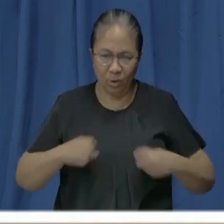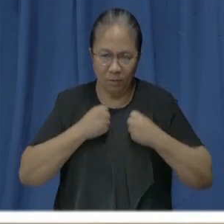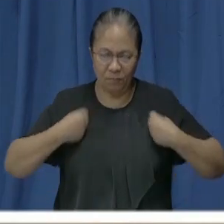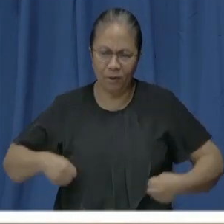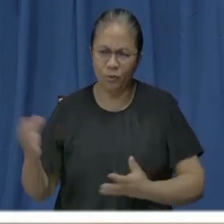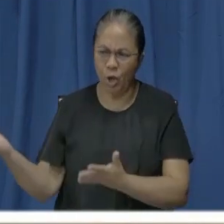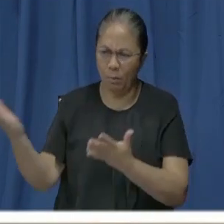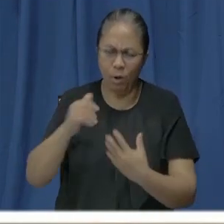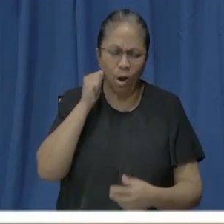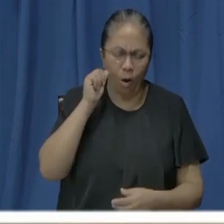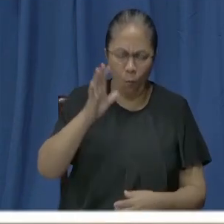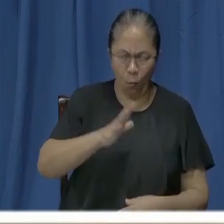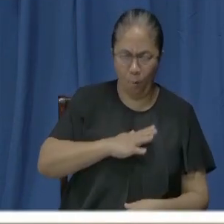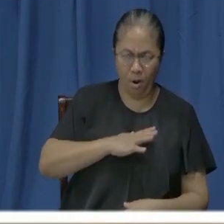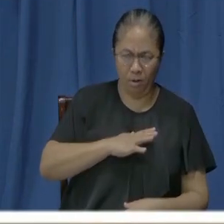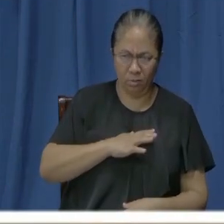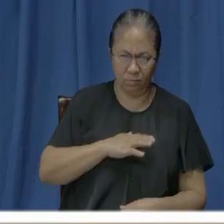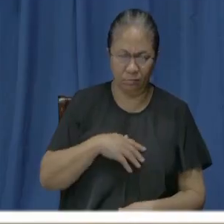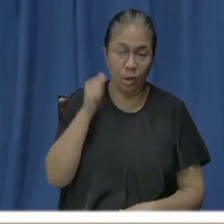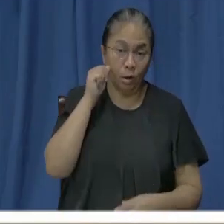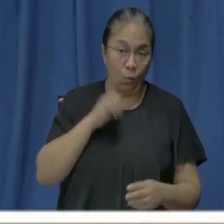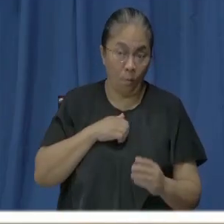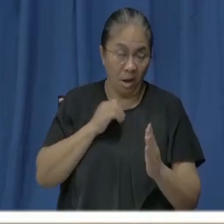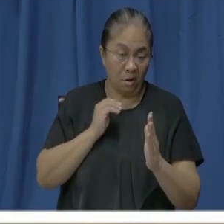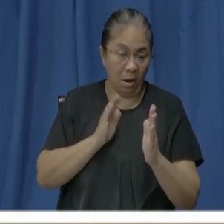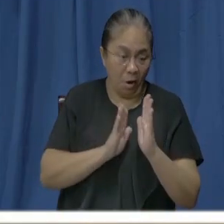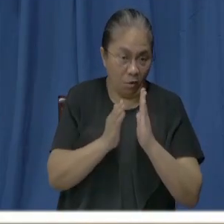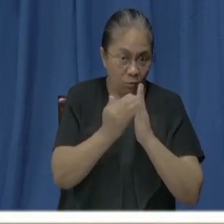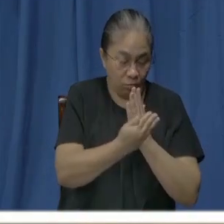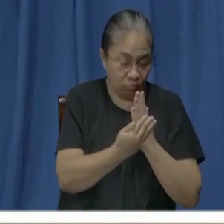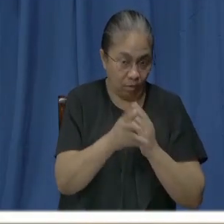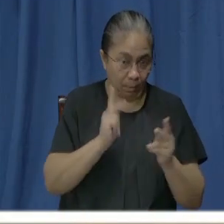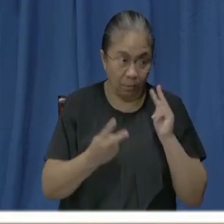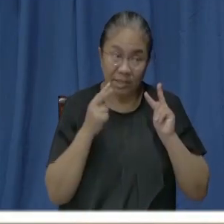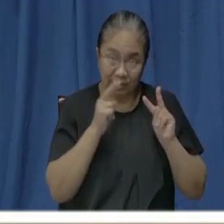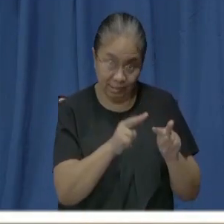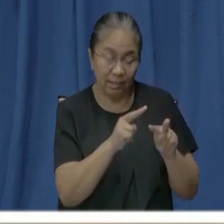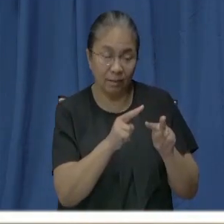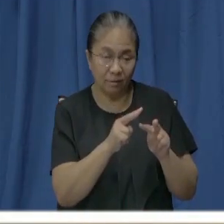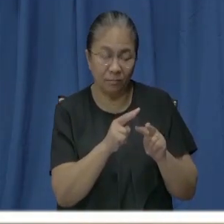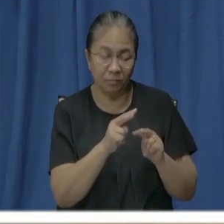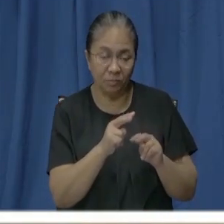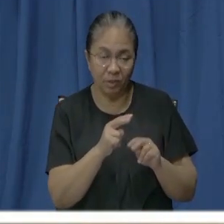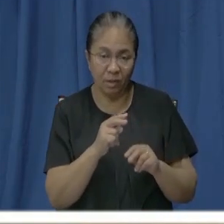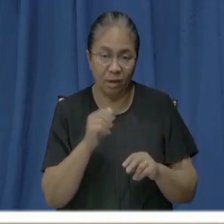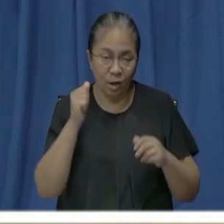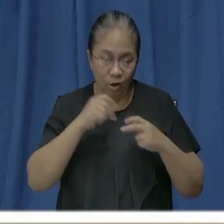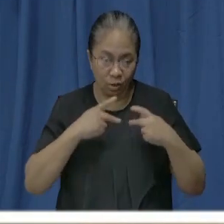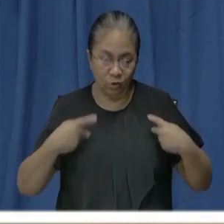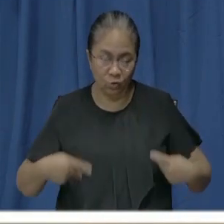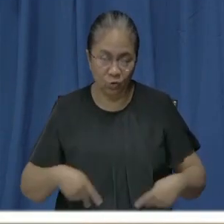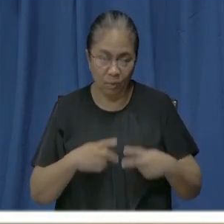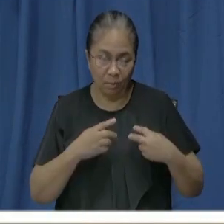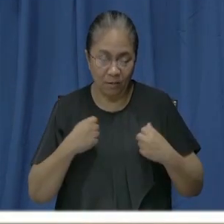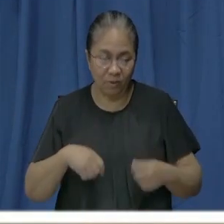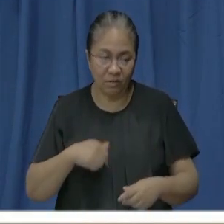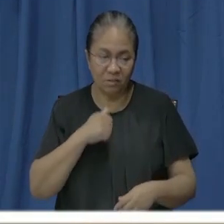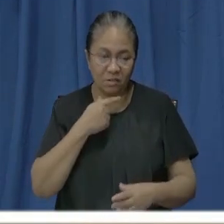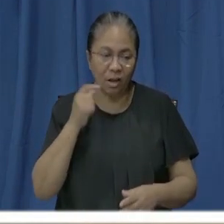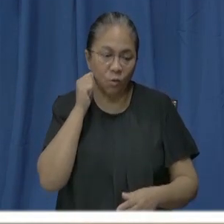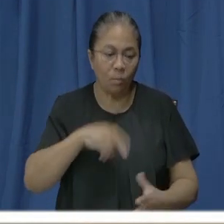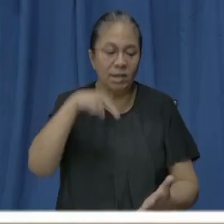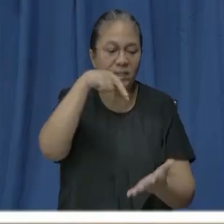woman along who had been caught committing adultery, and making her stand there in full view of